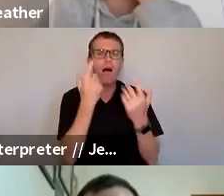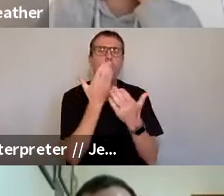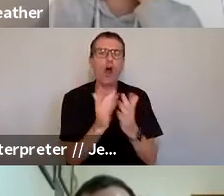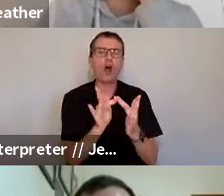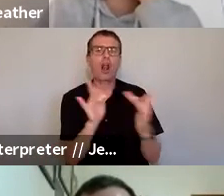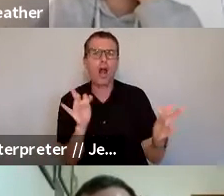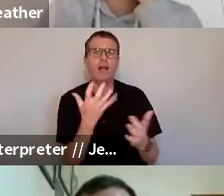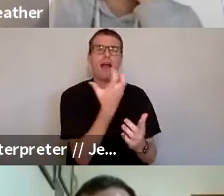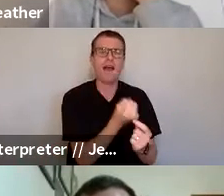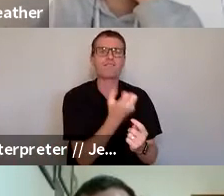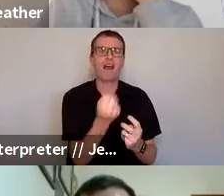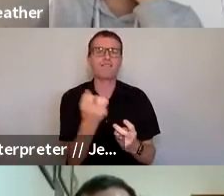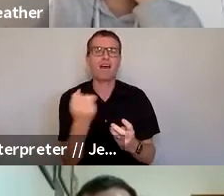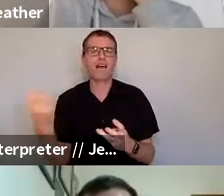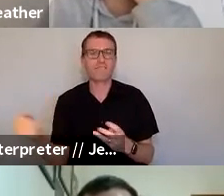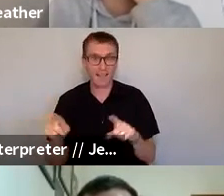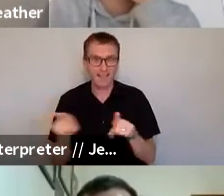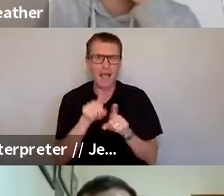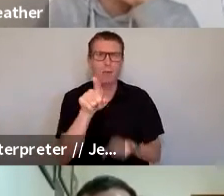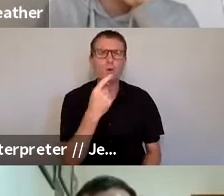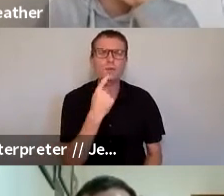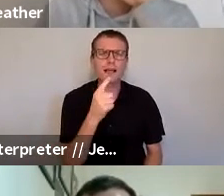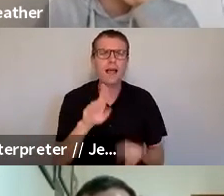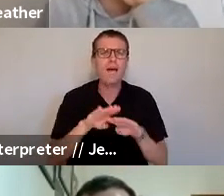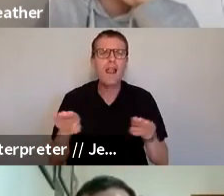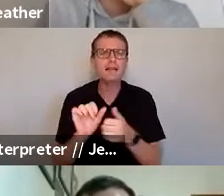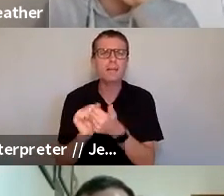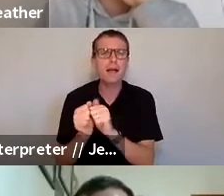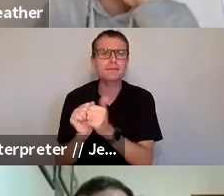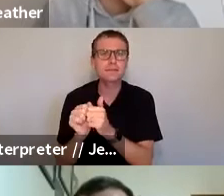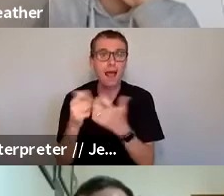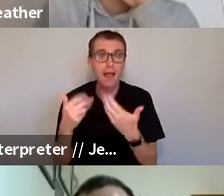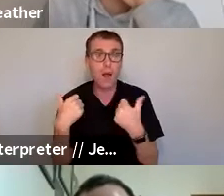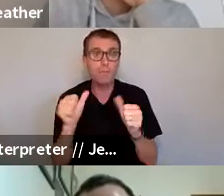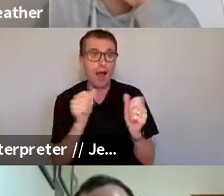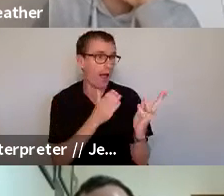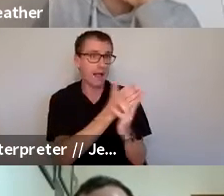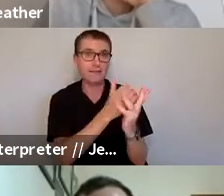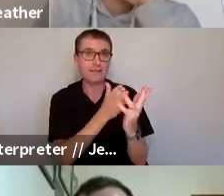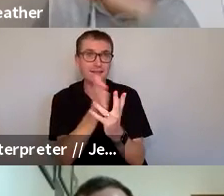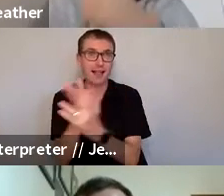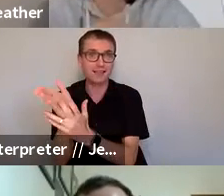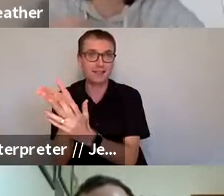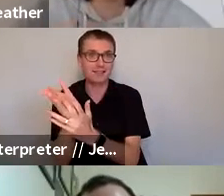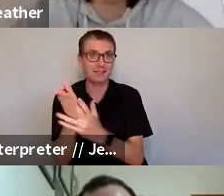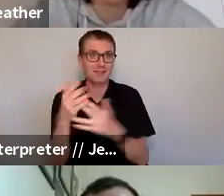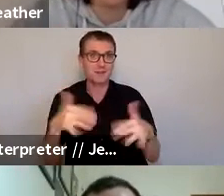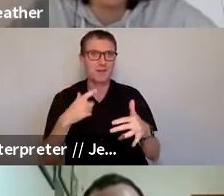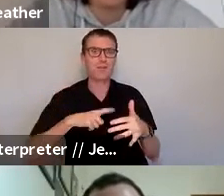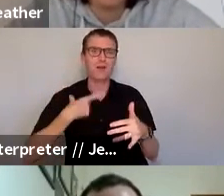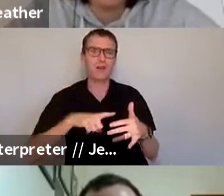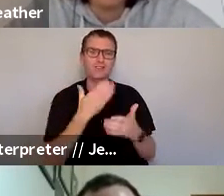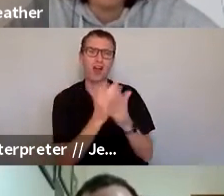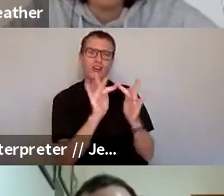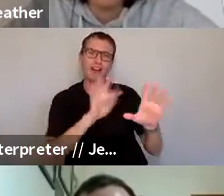more plays in the last 6 months than you had before. So we can do this. We can do this.